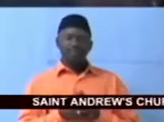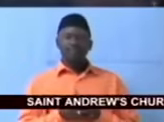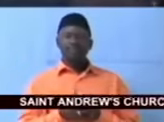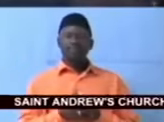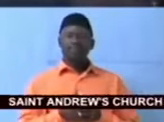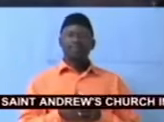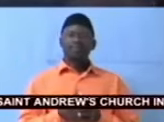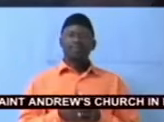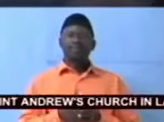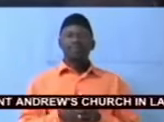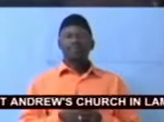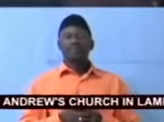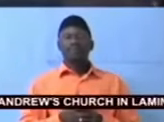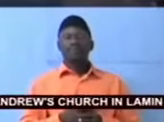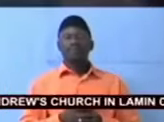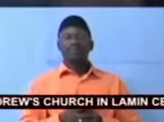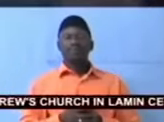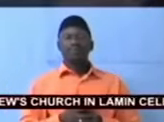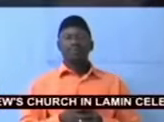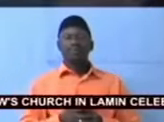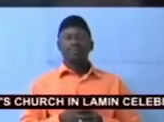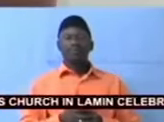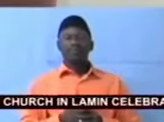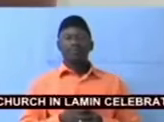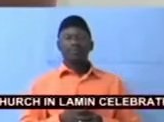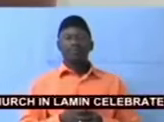Yes. Just for a better understanding for the commission.